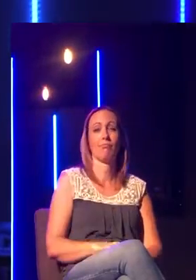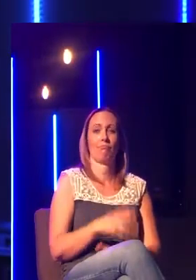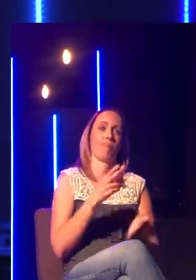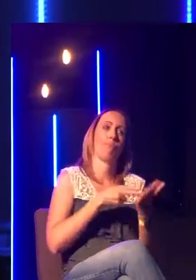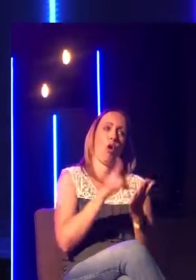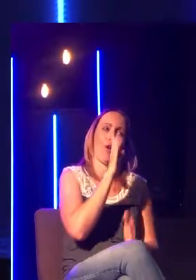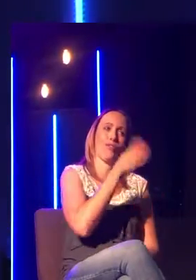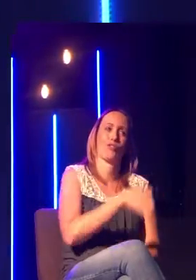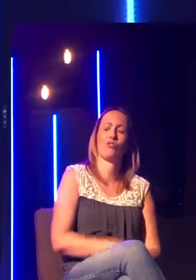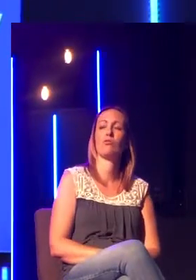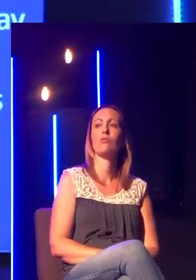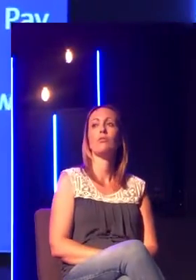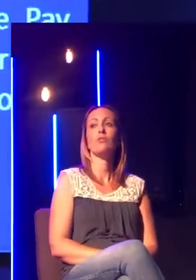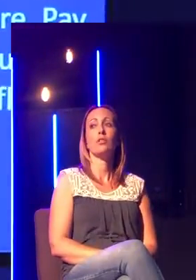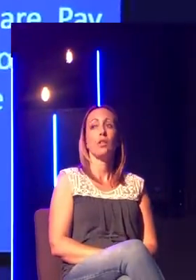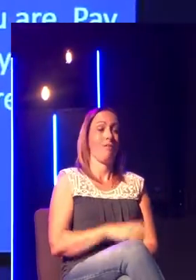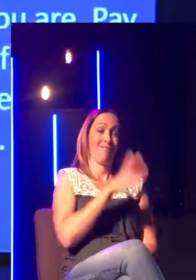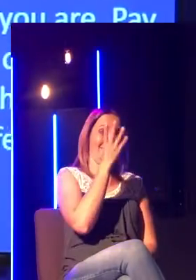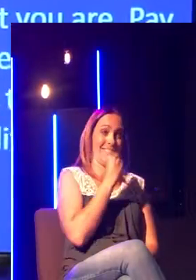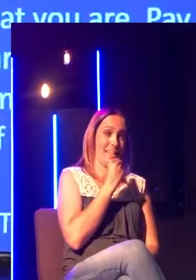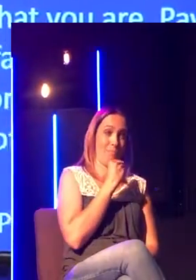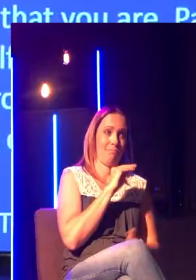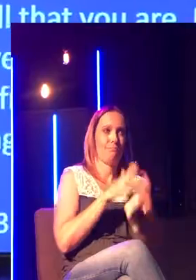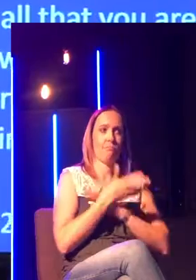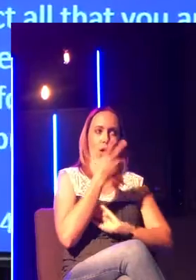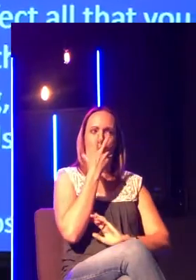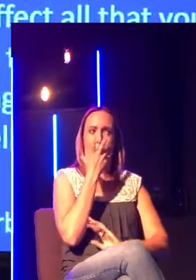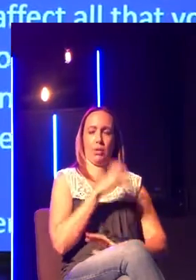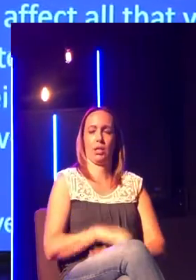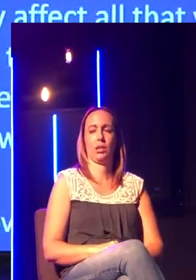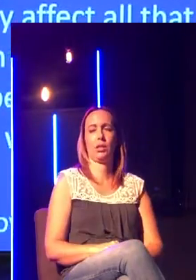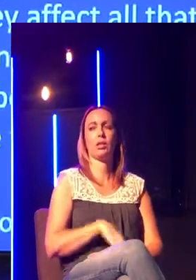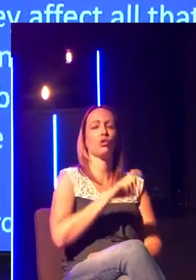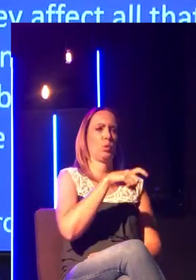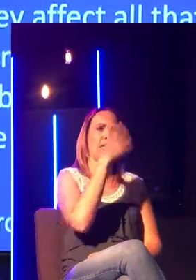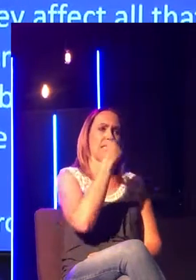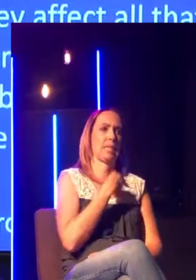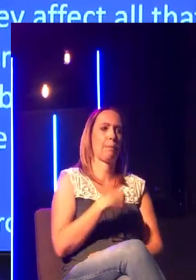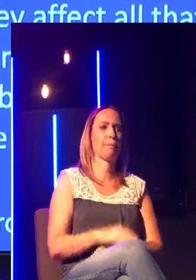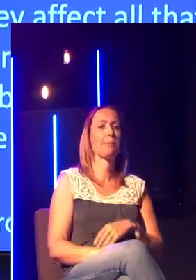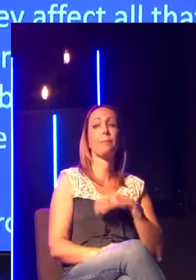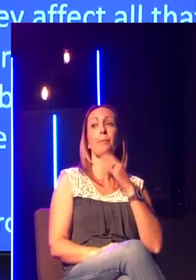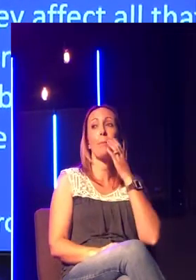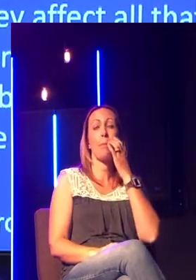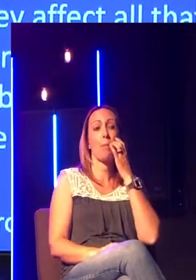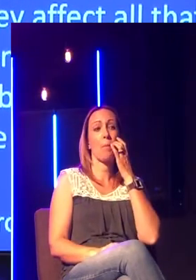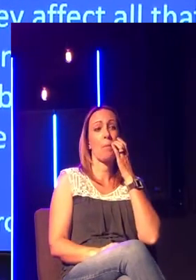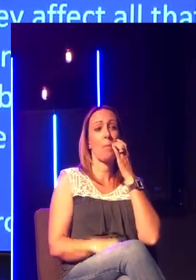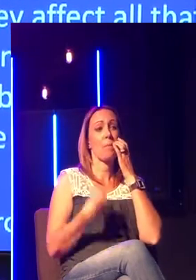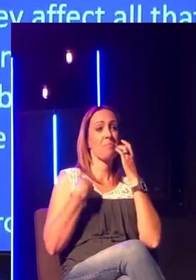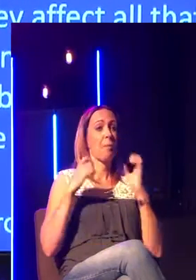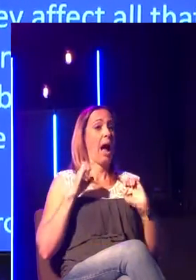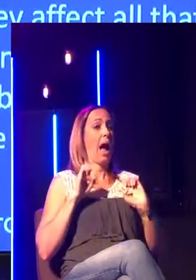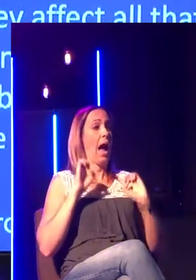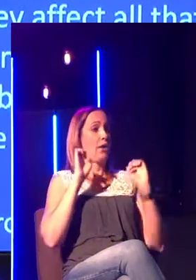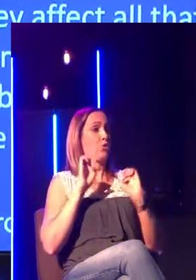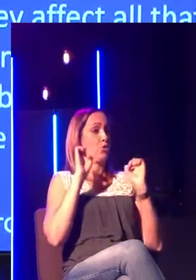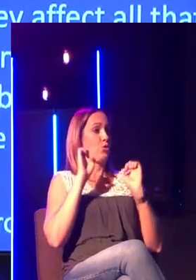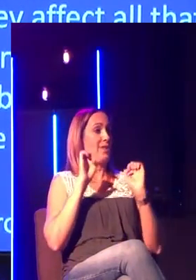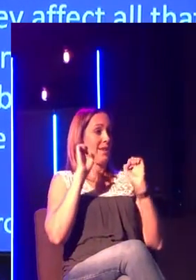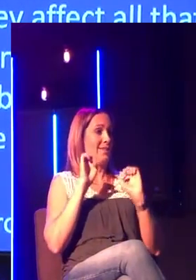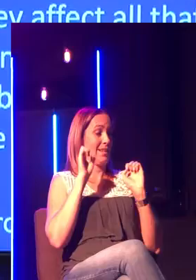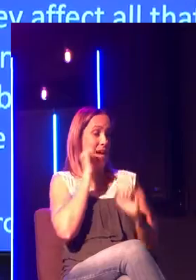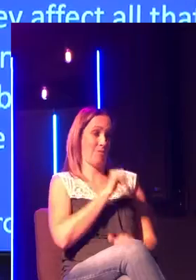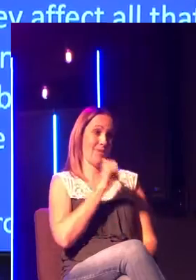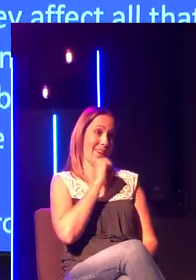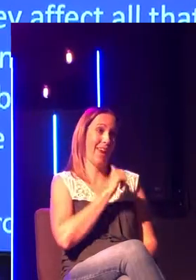honest. If you don't get sleep, you get grumpy. You need to get some sleep. Am I exercising in some way almost every